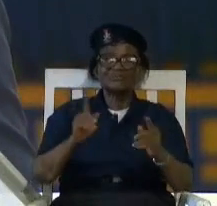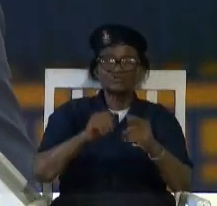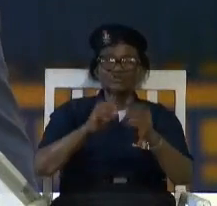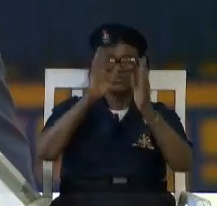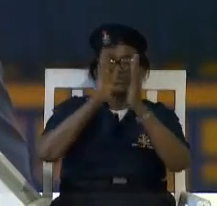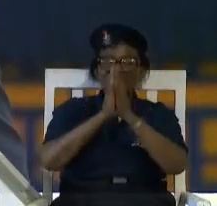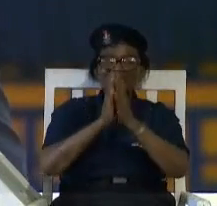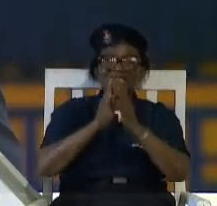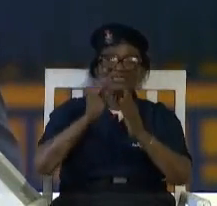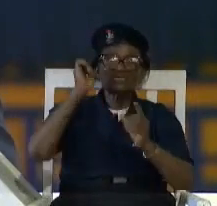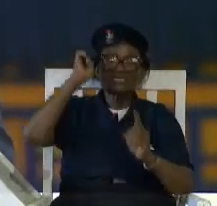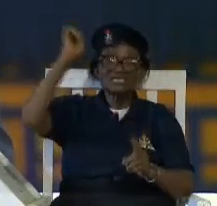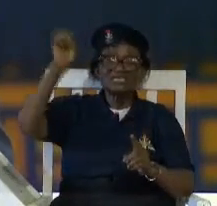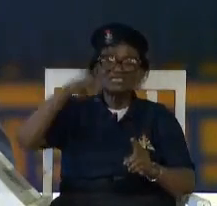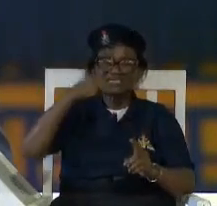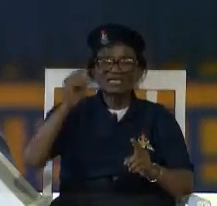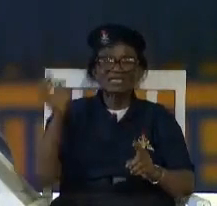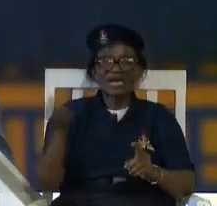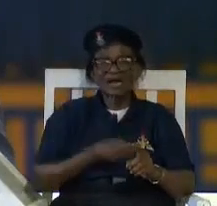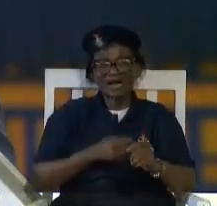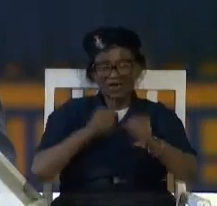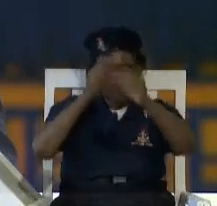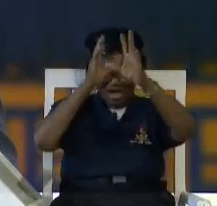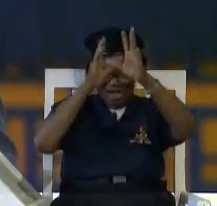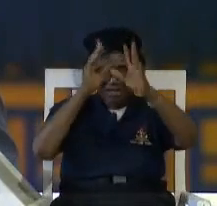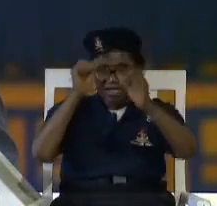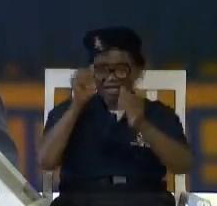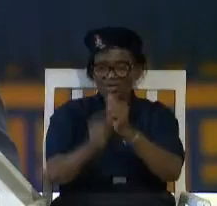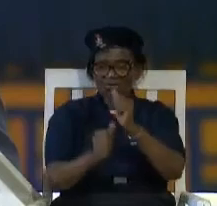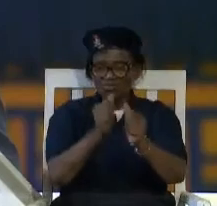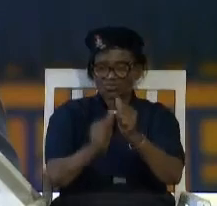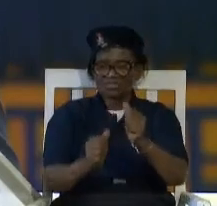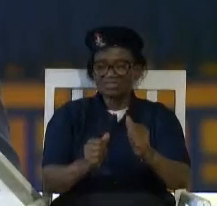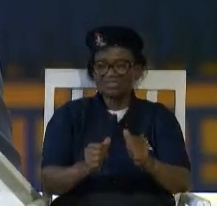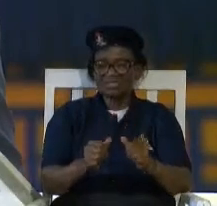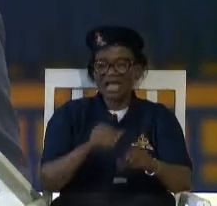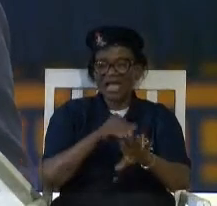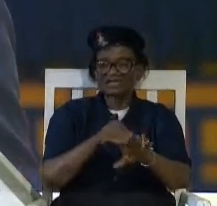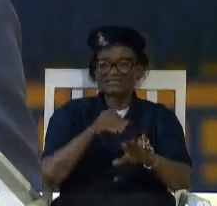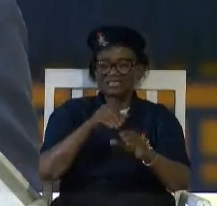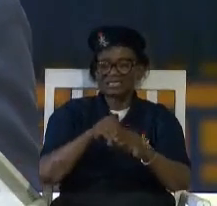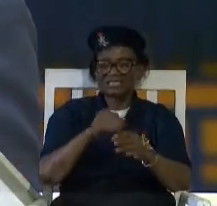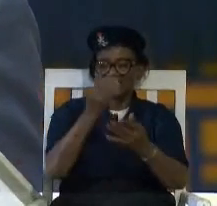He said, our Father, which art in heaven.